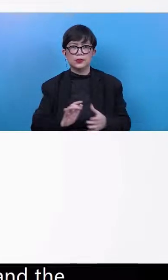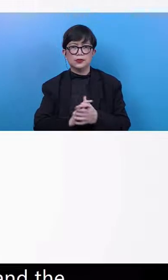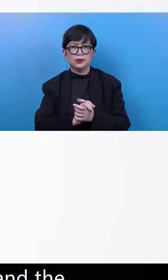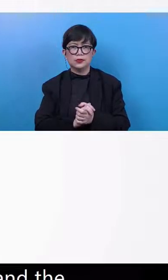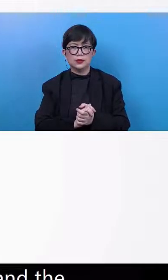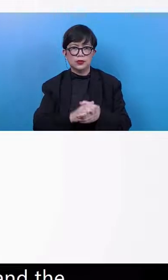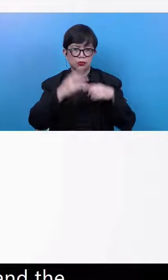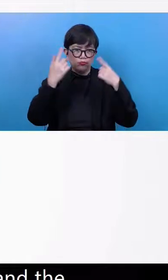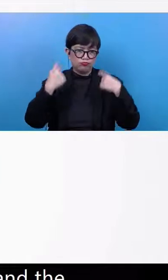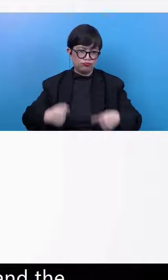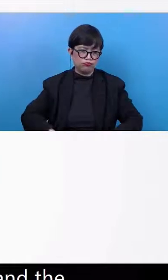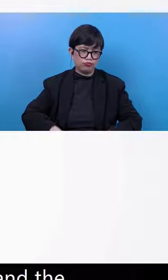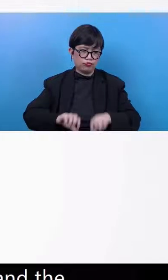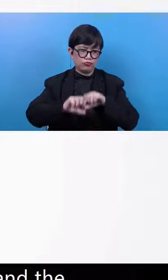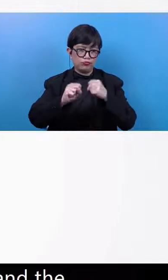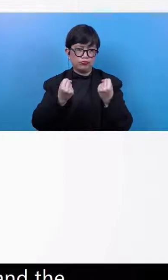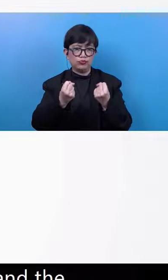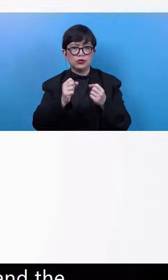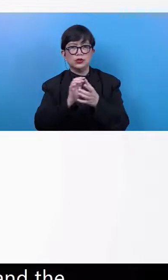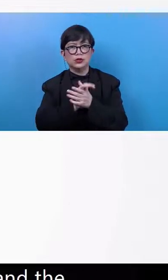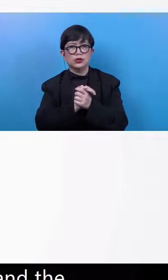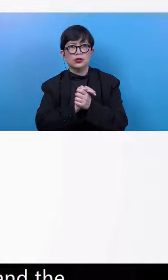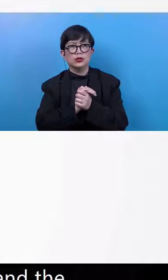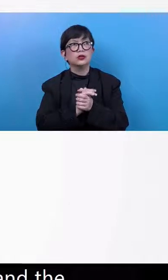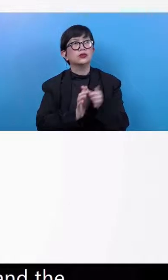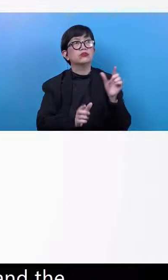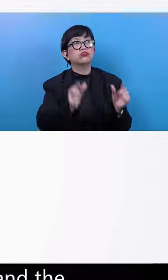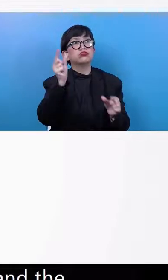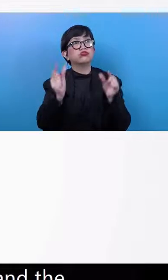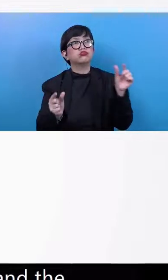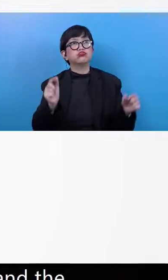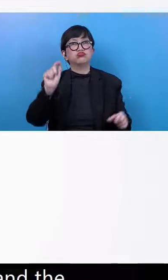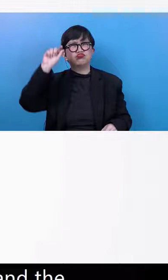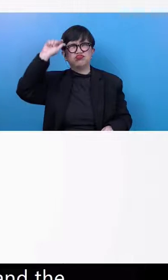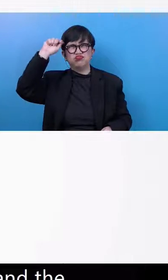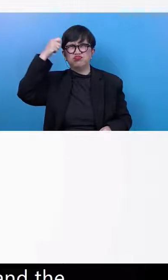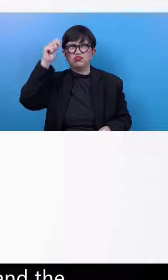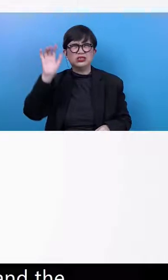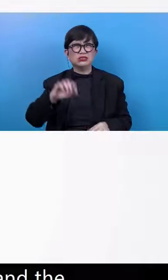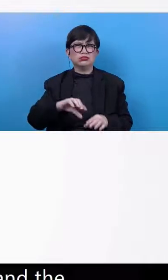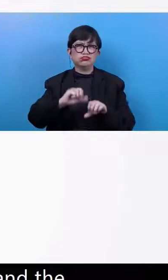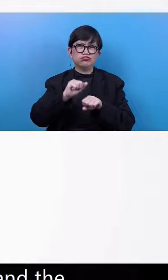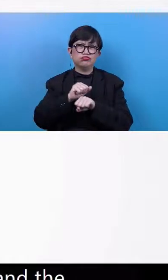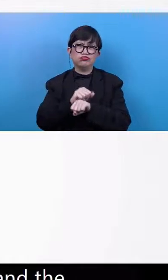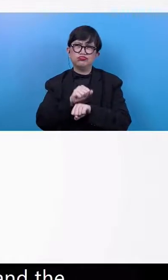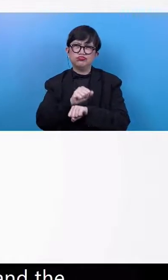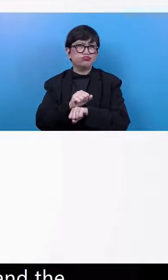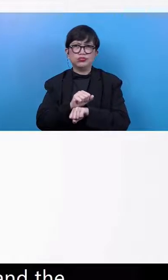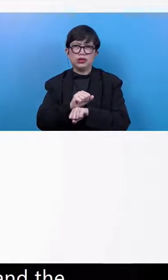work, and the continued assault on human dignity through many forms of discrimination.